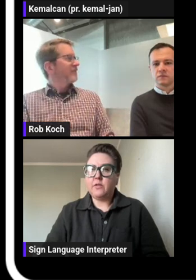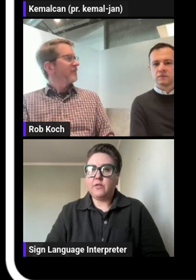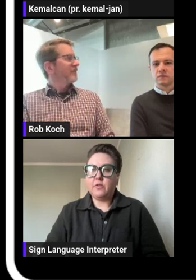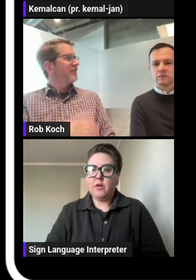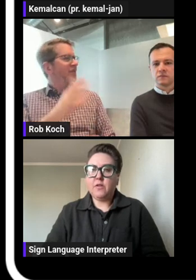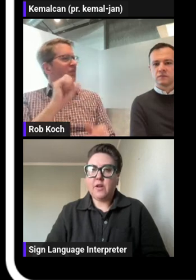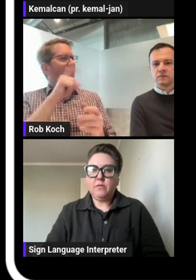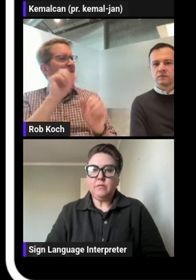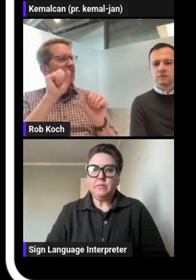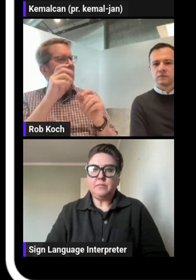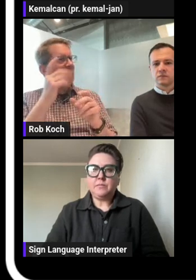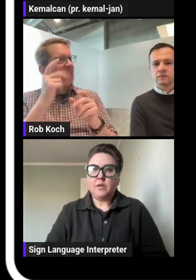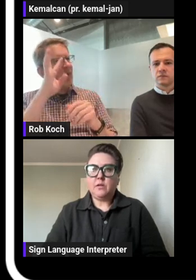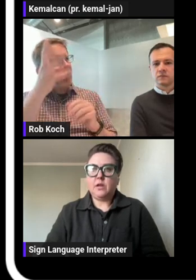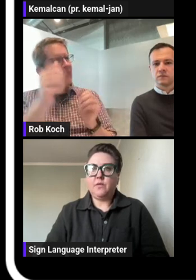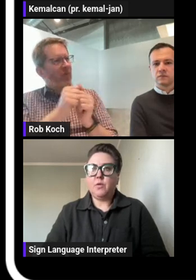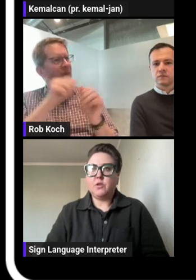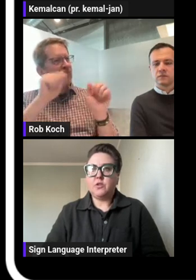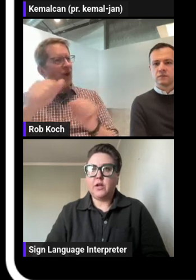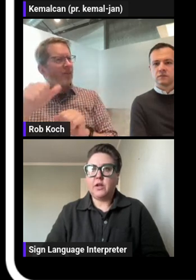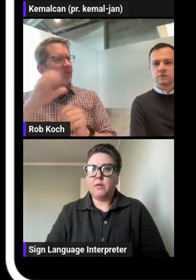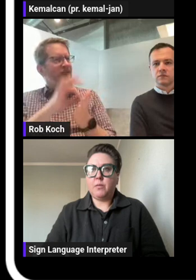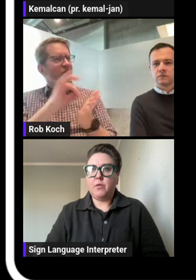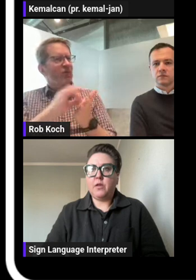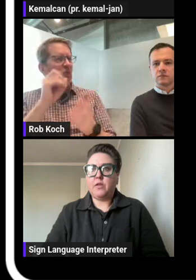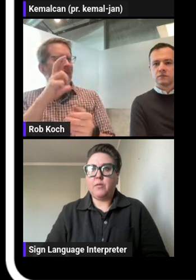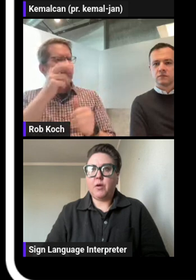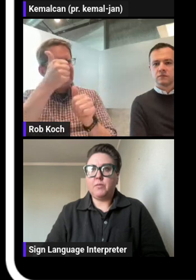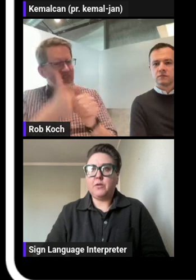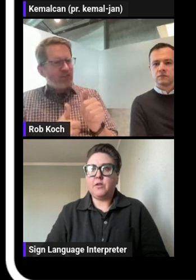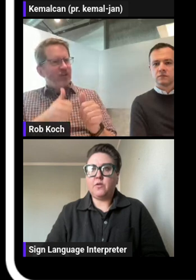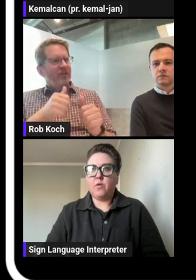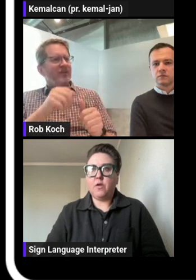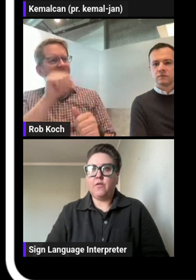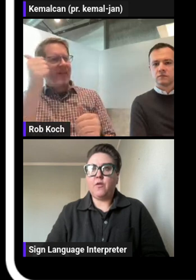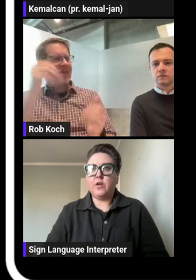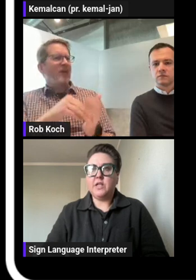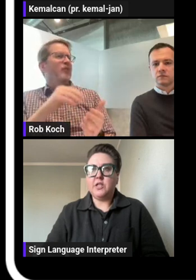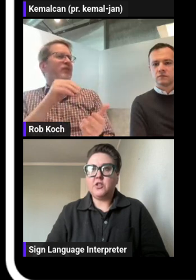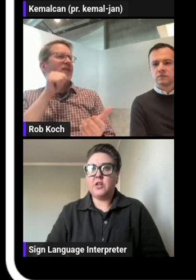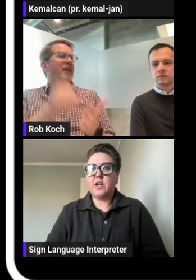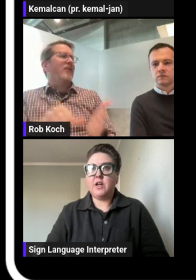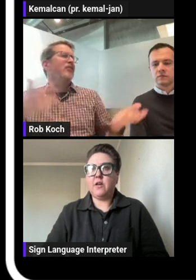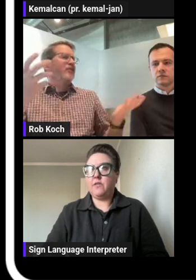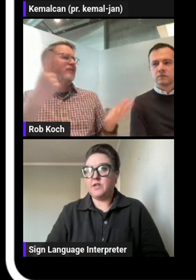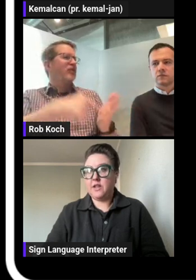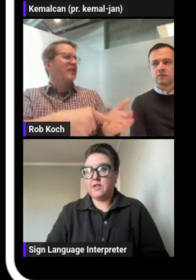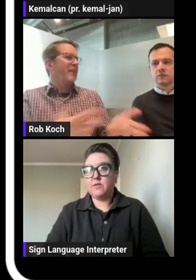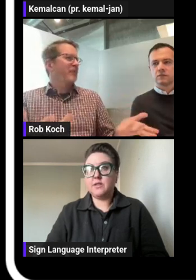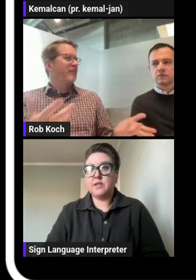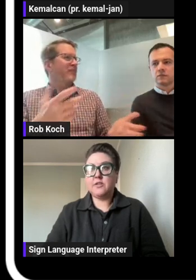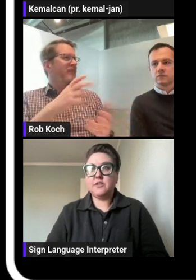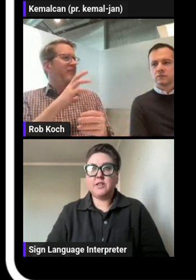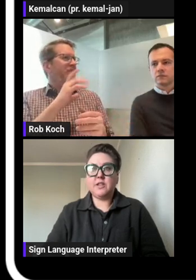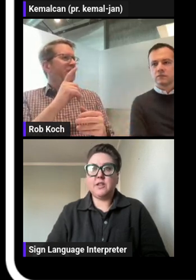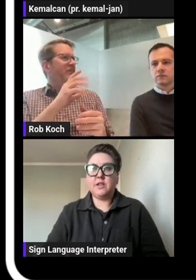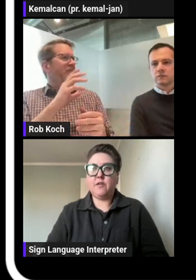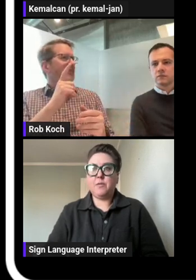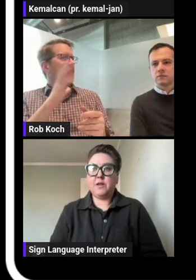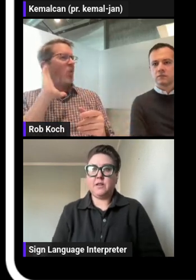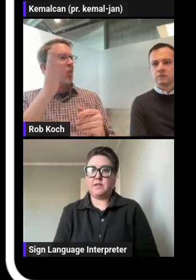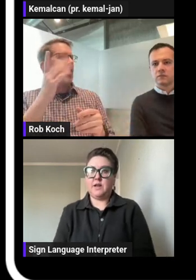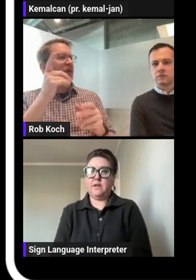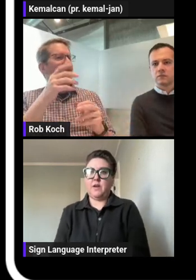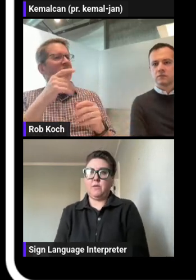model handle learning all of that? Like if you were to try to come up with a probability score for each of the 10,000 letters in